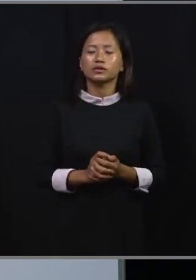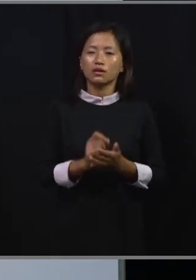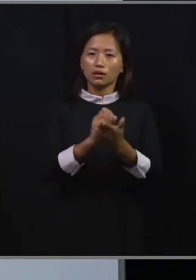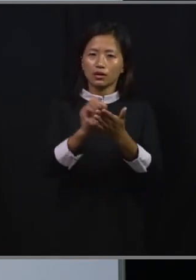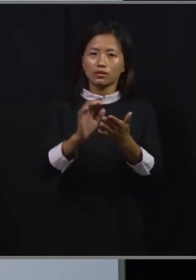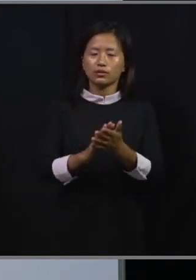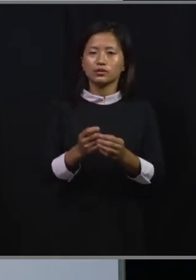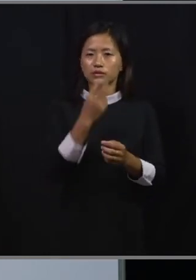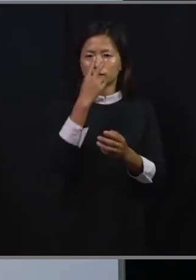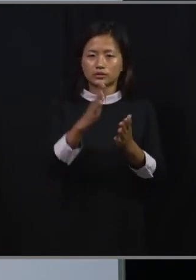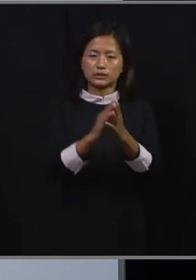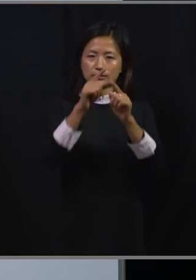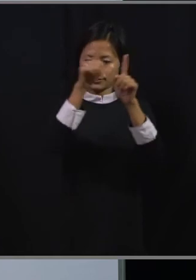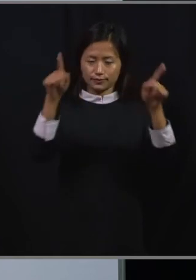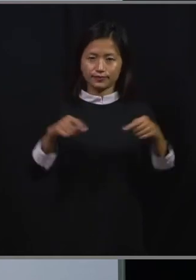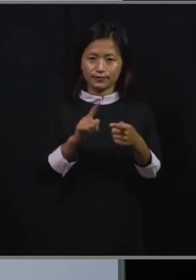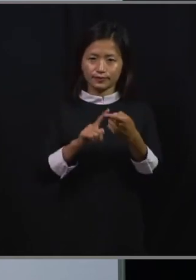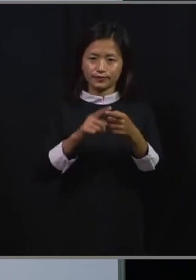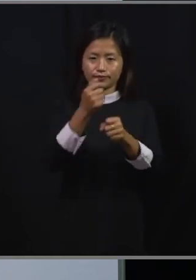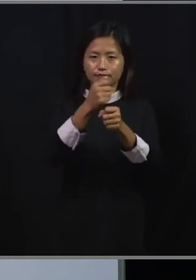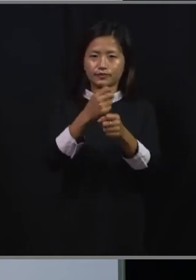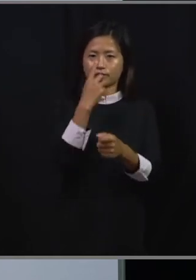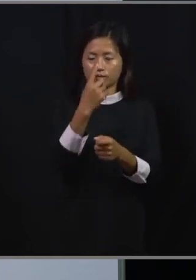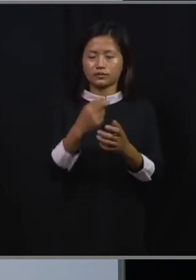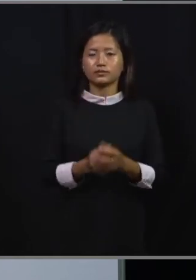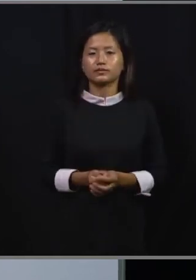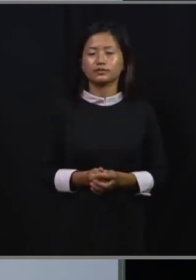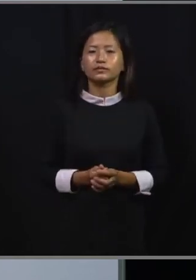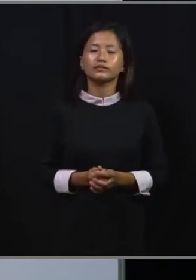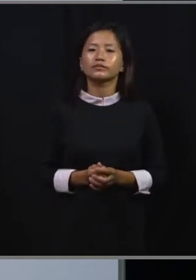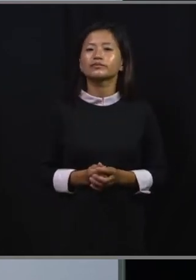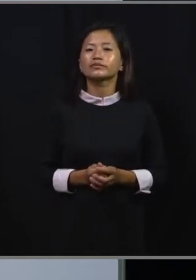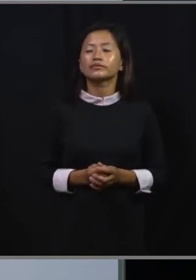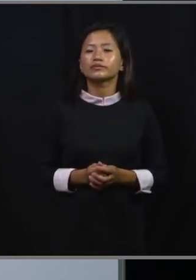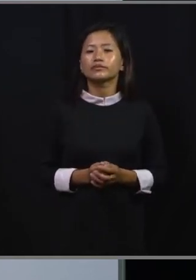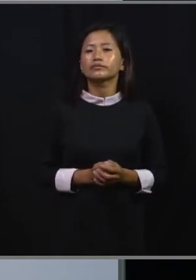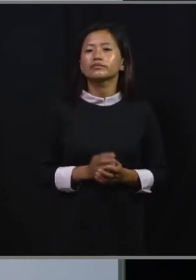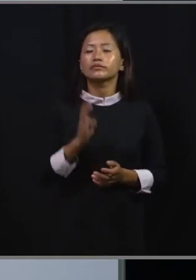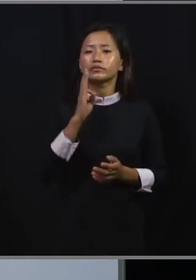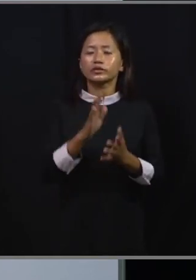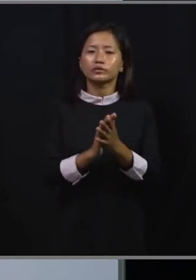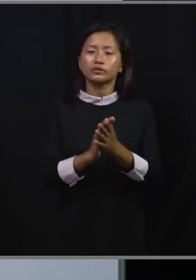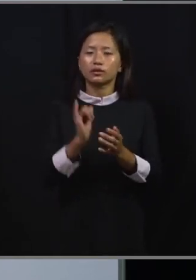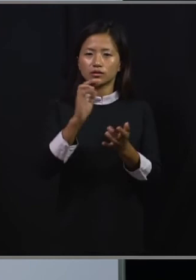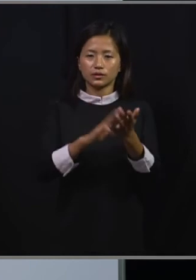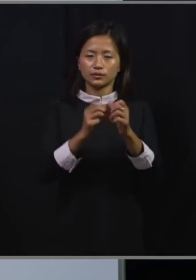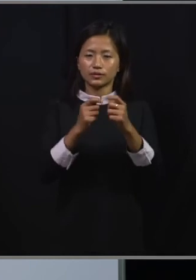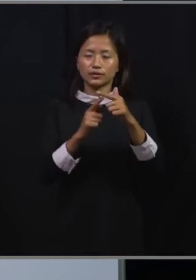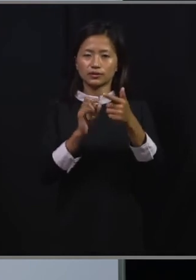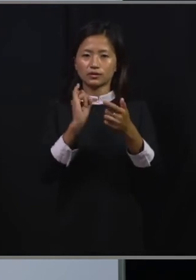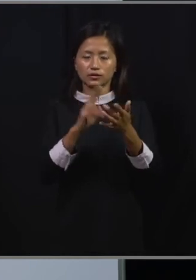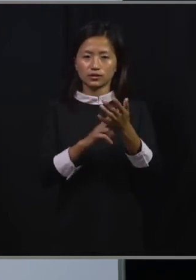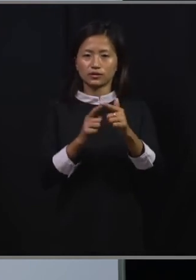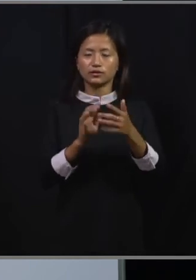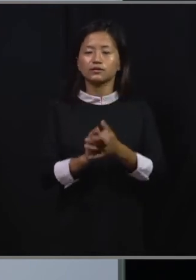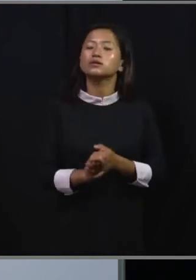like this. Okay. So many waves, because infinite number of light waves will be emitted by a source. Okay. But here the diagram